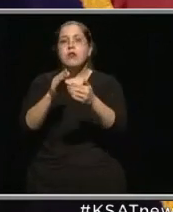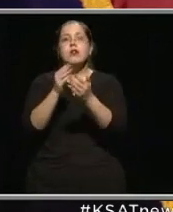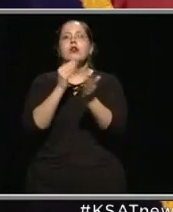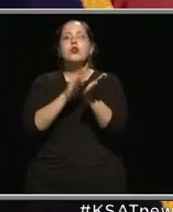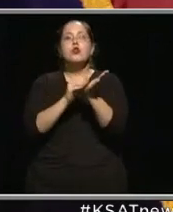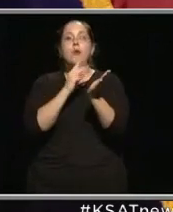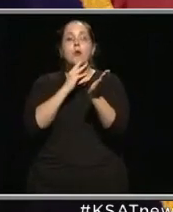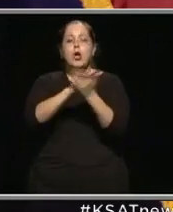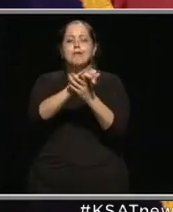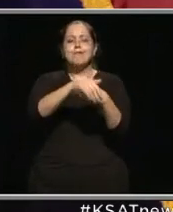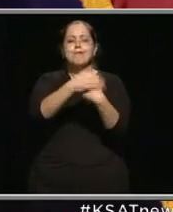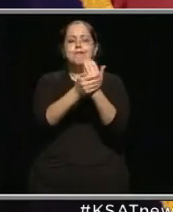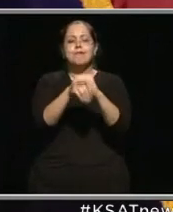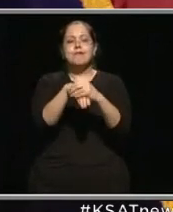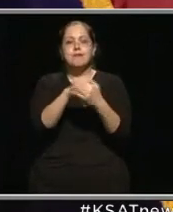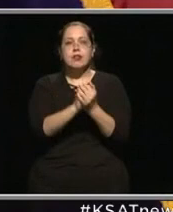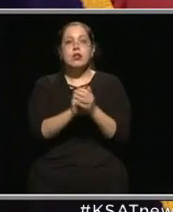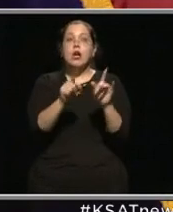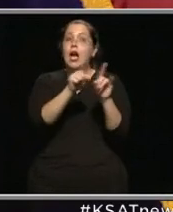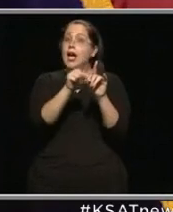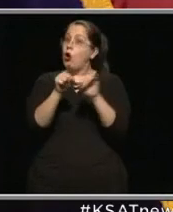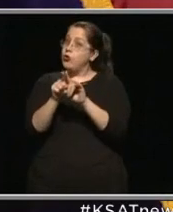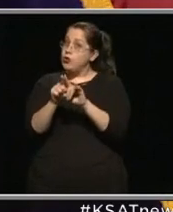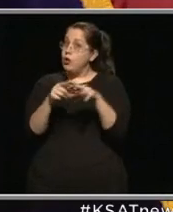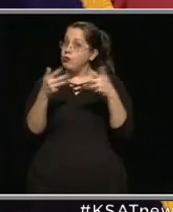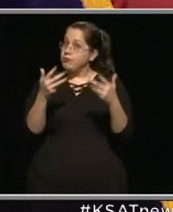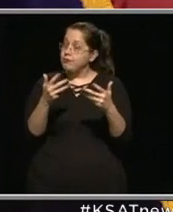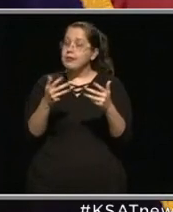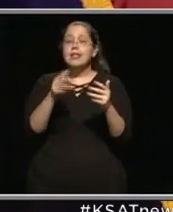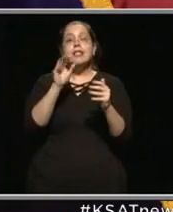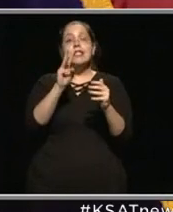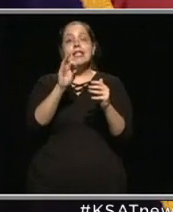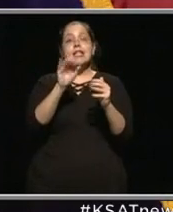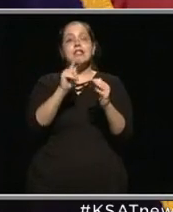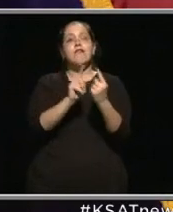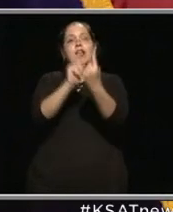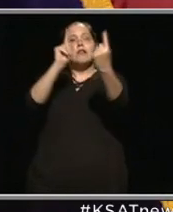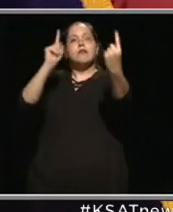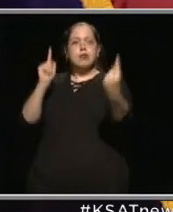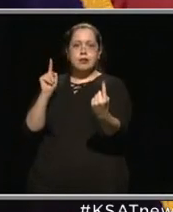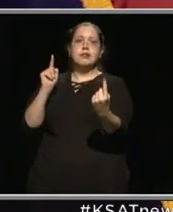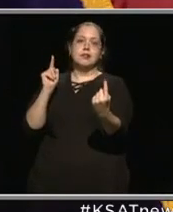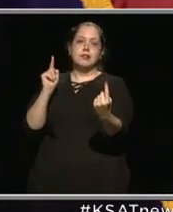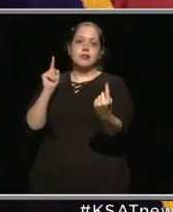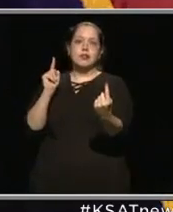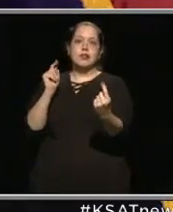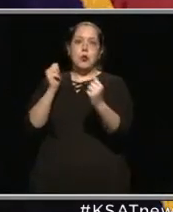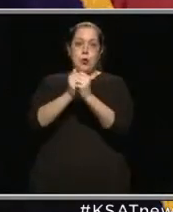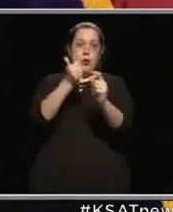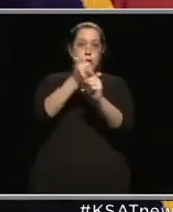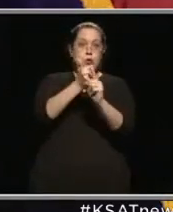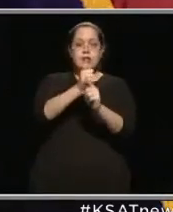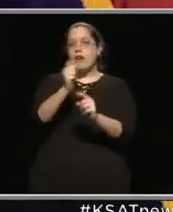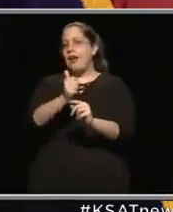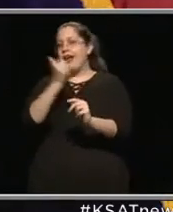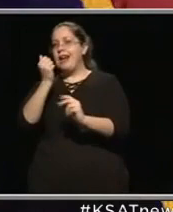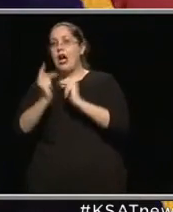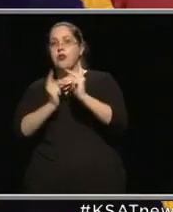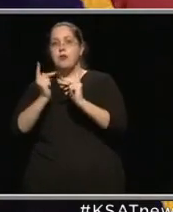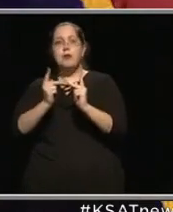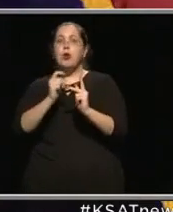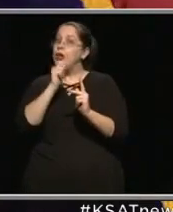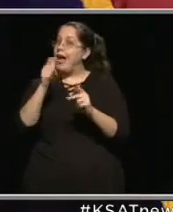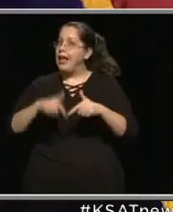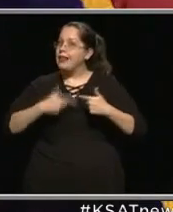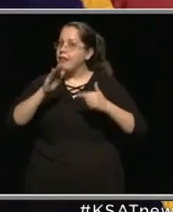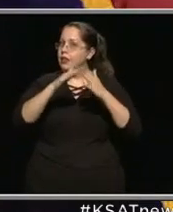soap and water. And of course, the tried and true, keep 6 feet of distance between you and those who are outside